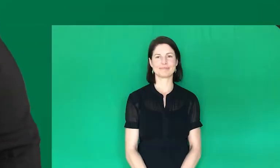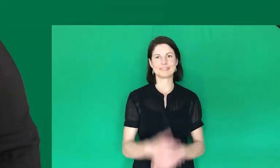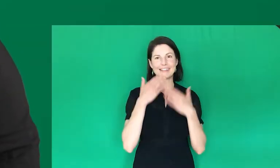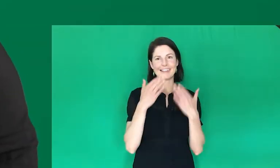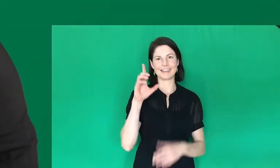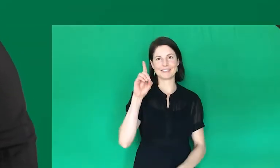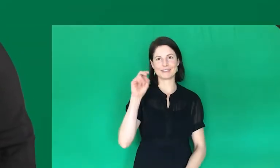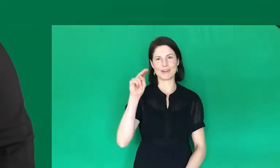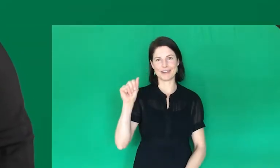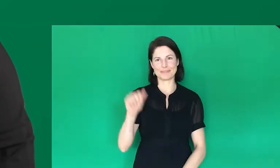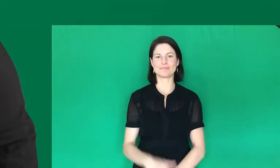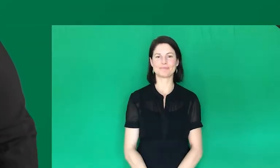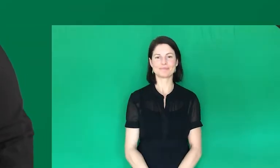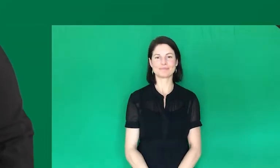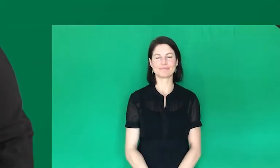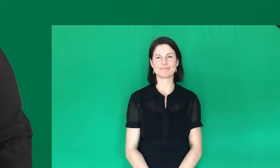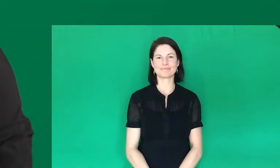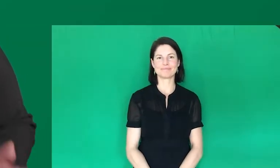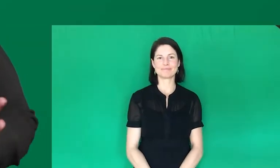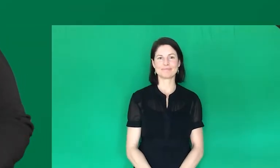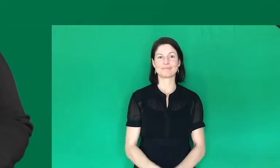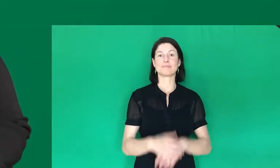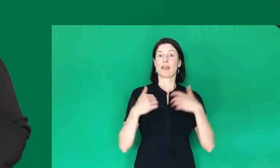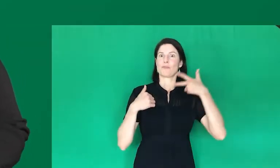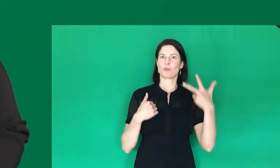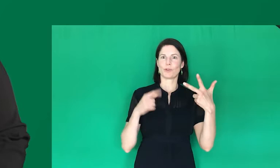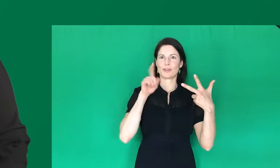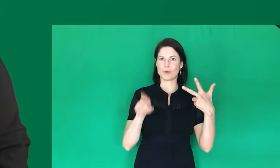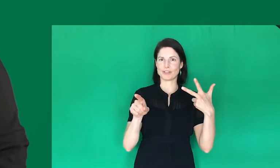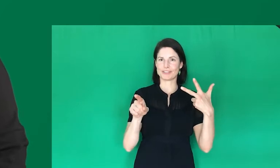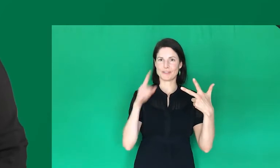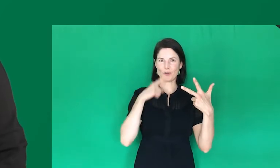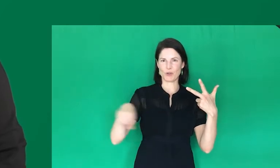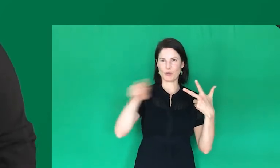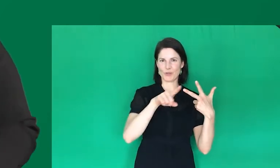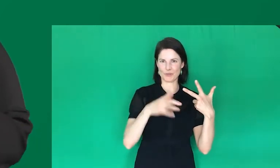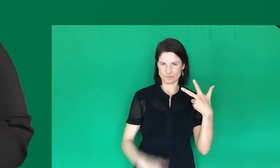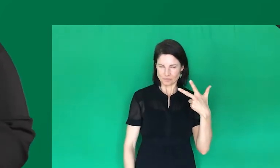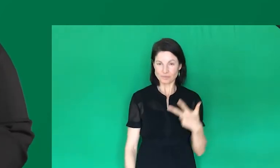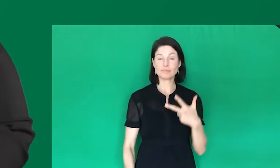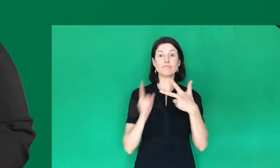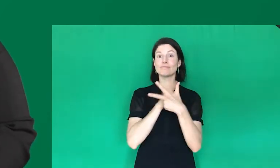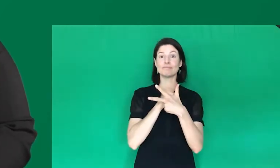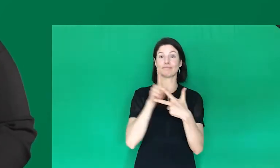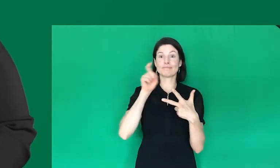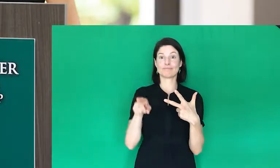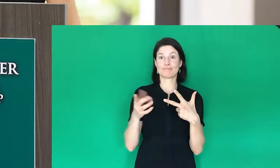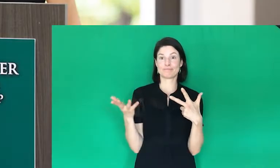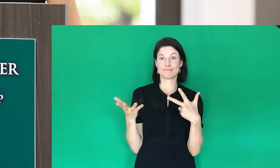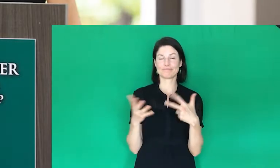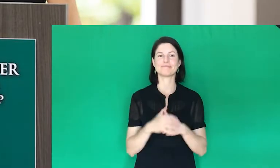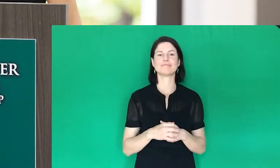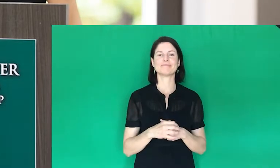Thanks, Donna. To kick off this segment, I have 3 questions to ask those of you at home. Okay, question number 1.